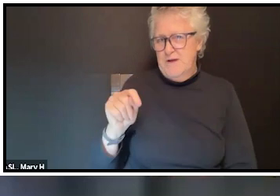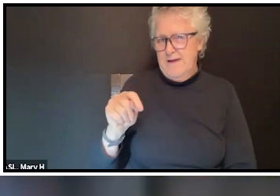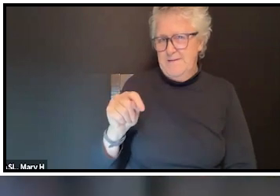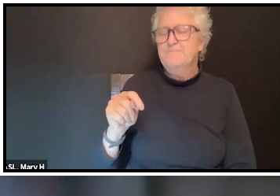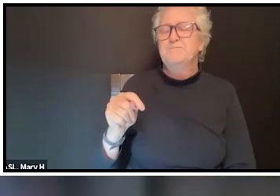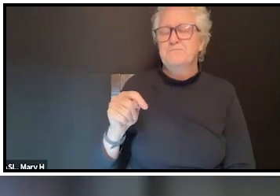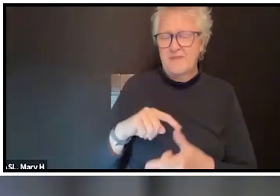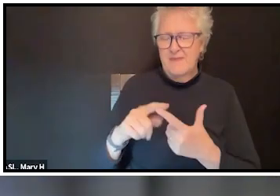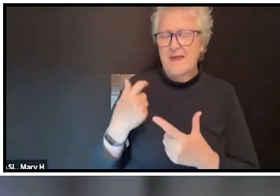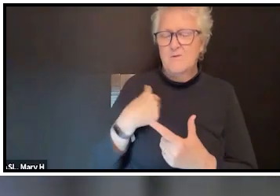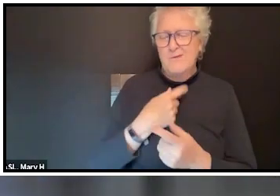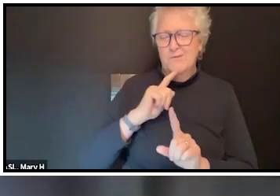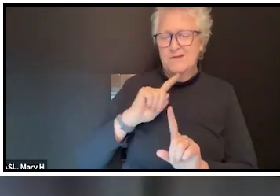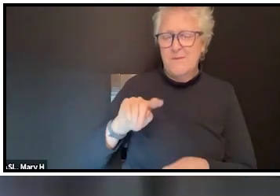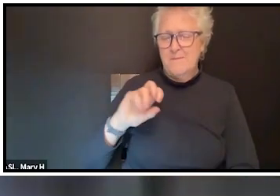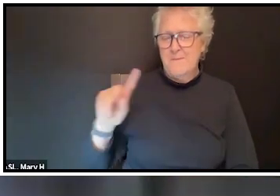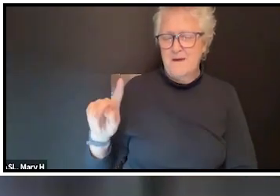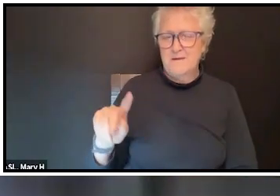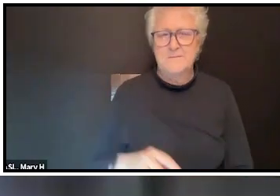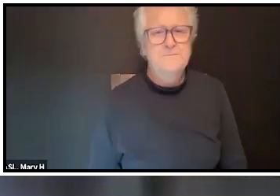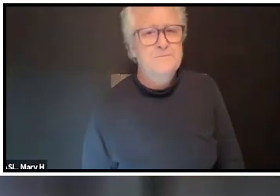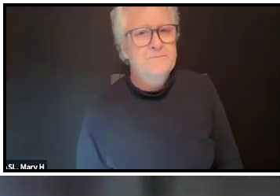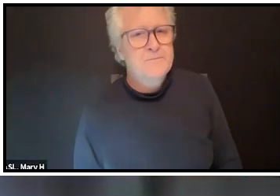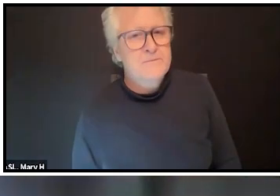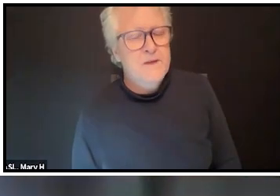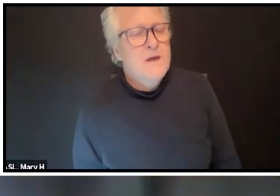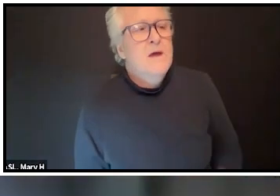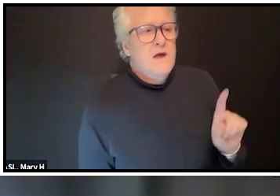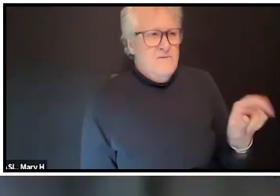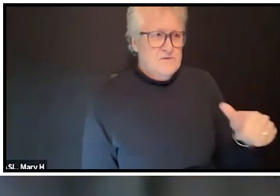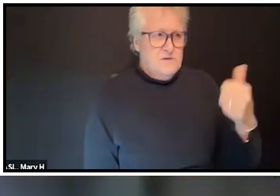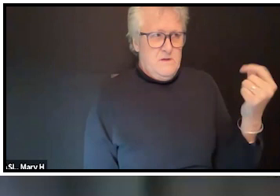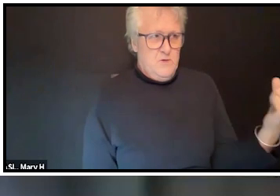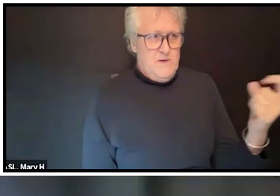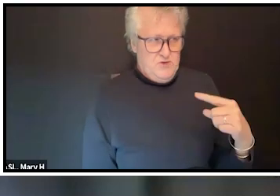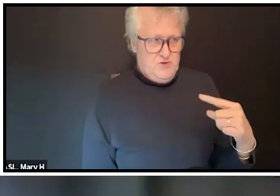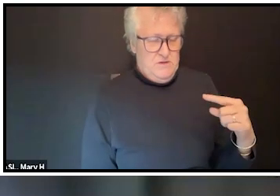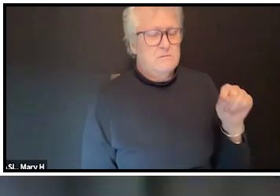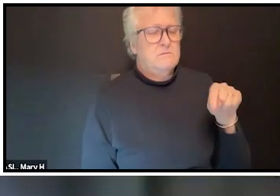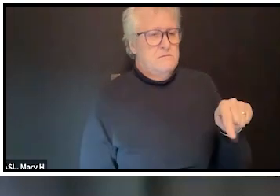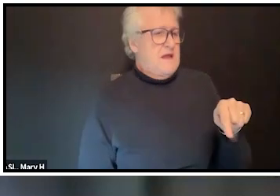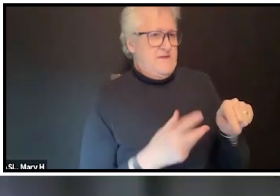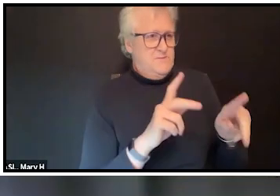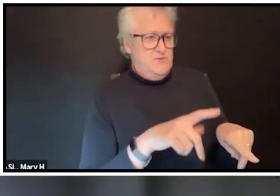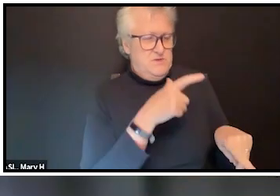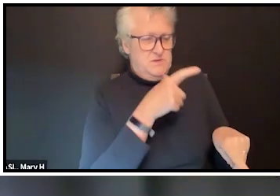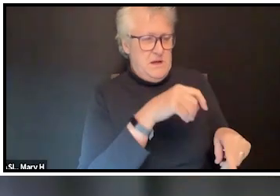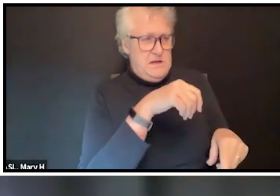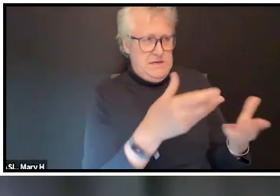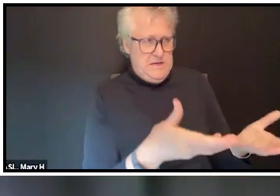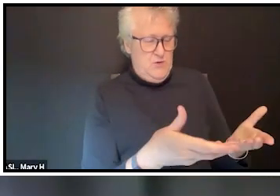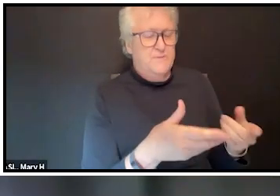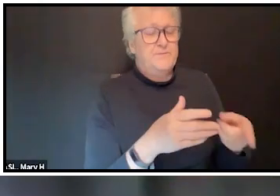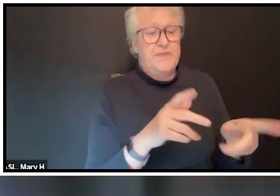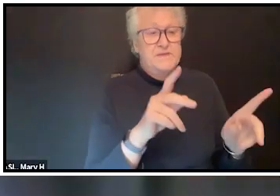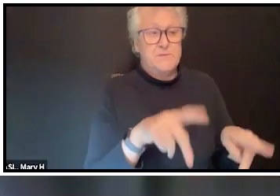There's another person. This is just to keep it as general as possible. This person's not here either, but he lives in a group home, and he was